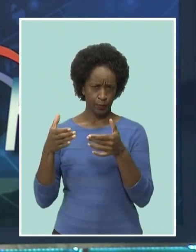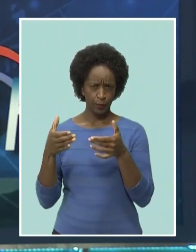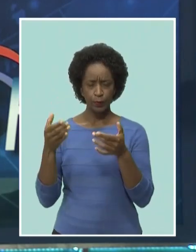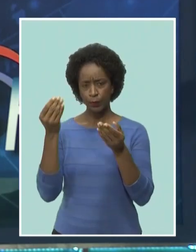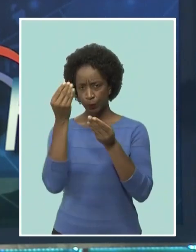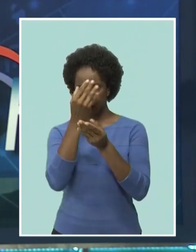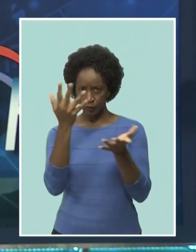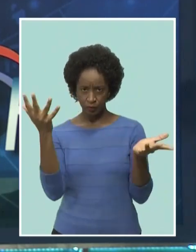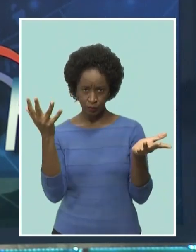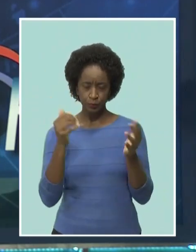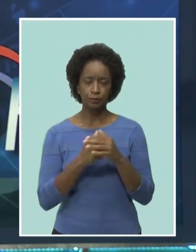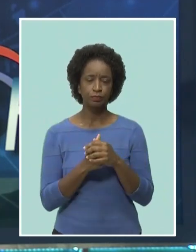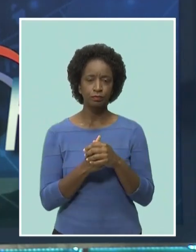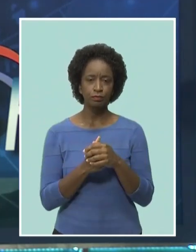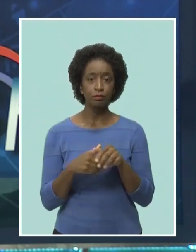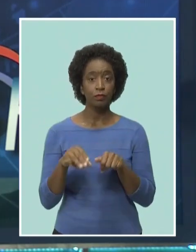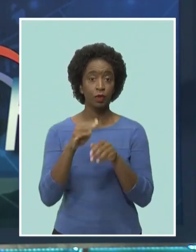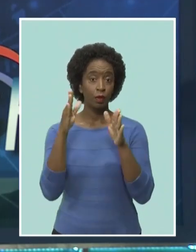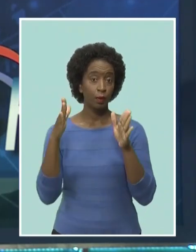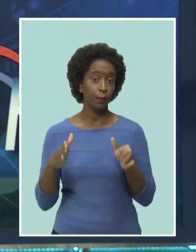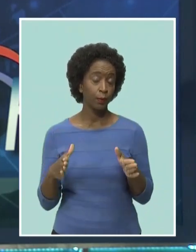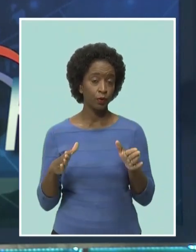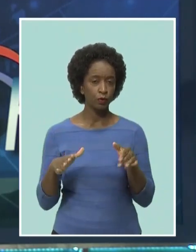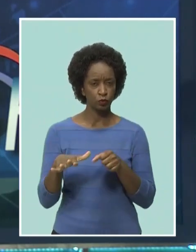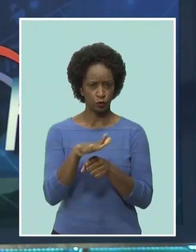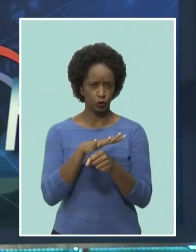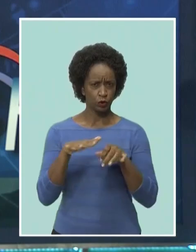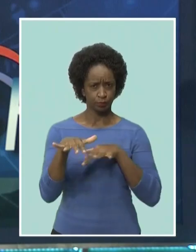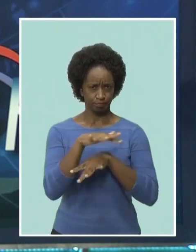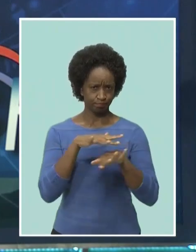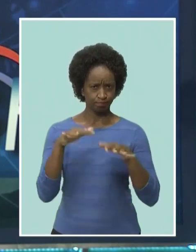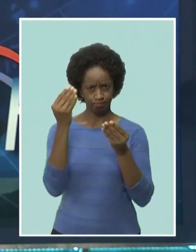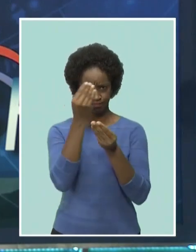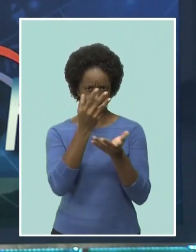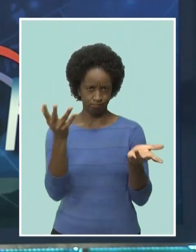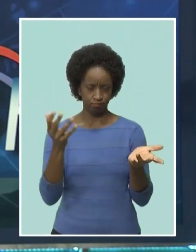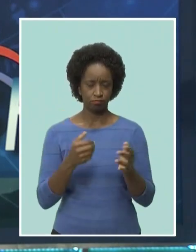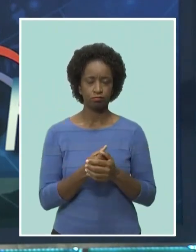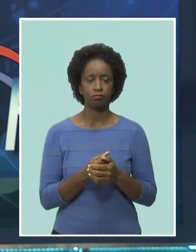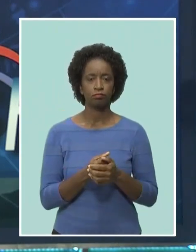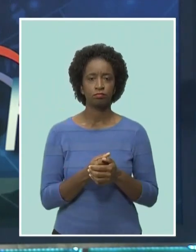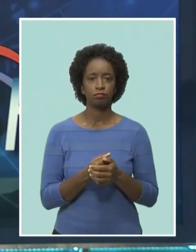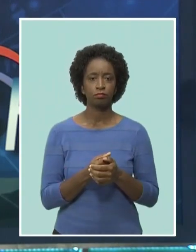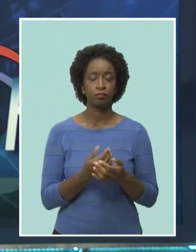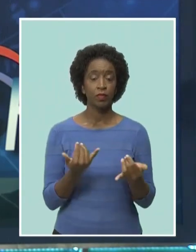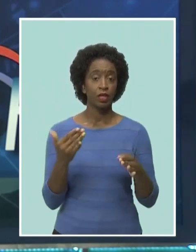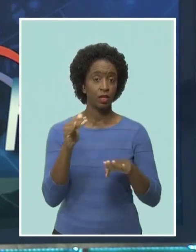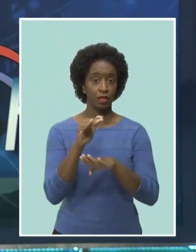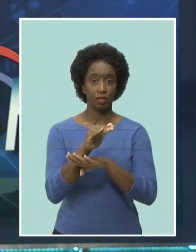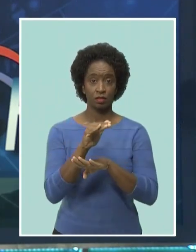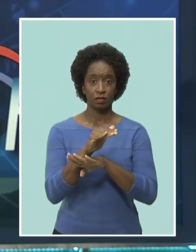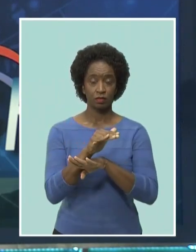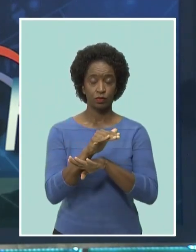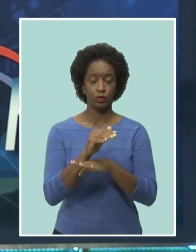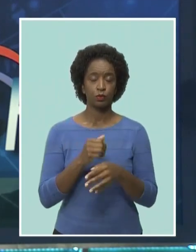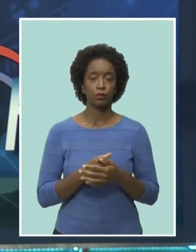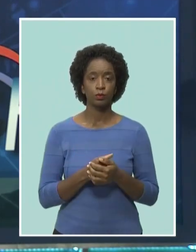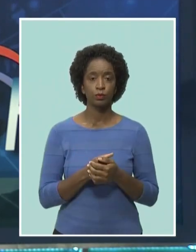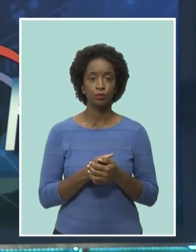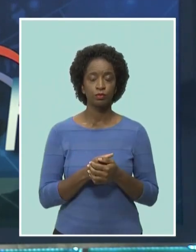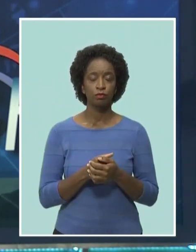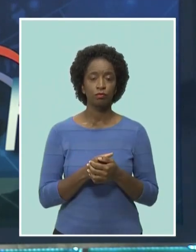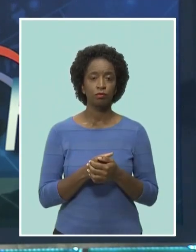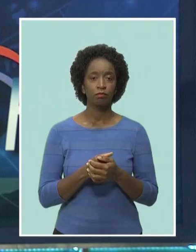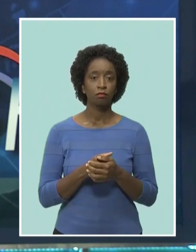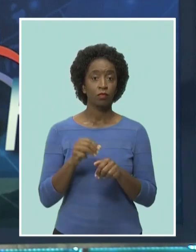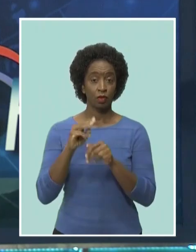Home Affairs and Information, Wilfred Abrams. At a media conference this afternoon at Alara Court, Minister Abrams said that for the first time